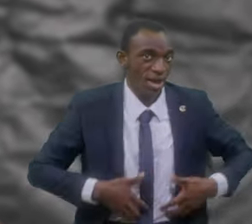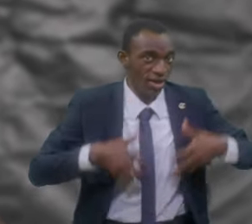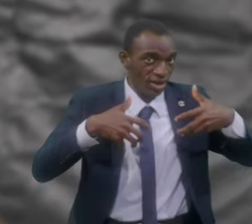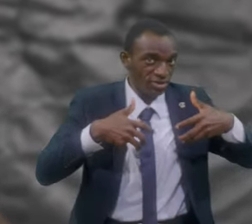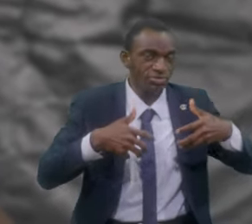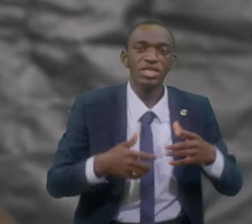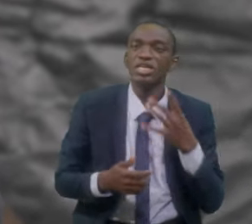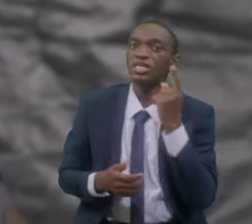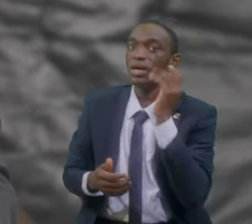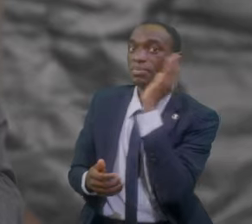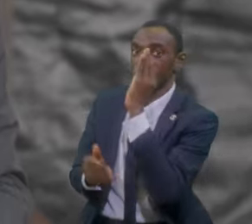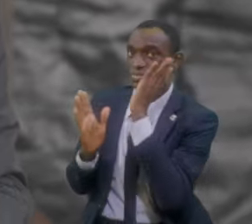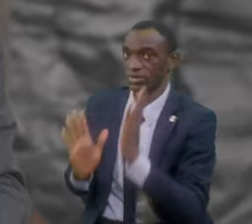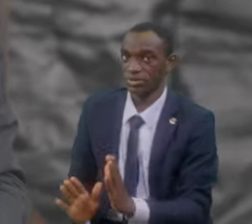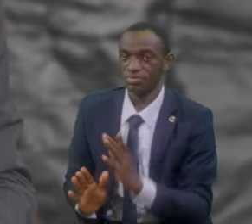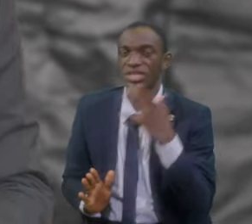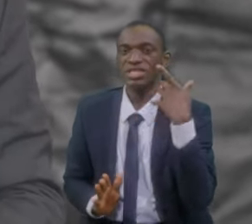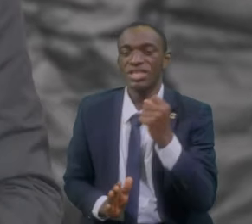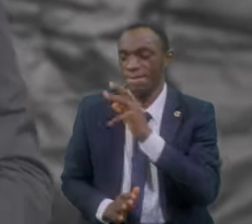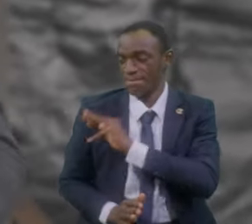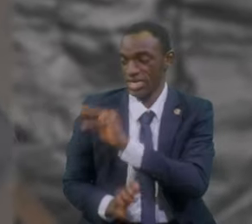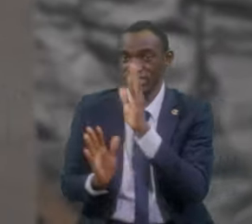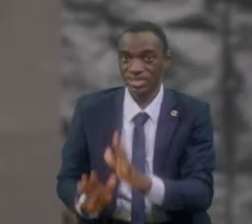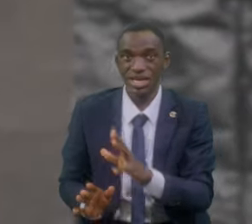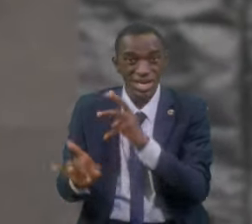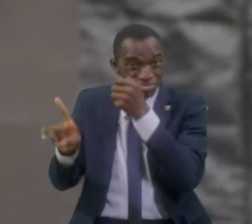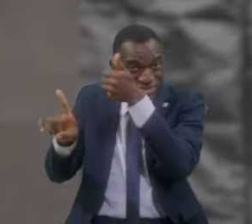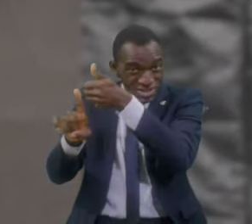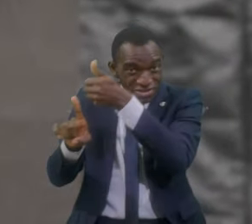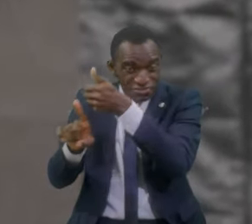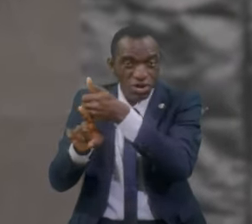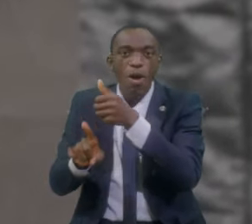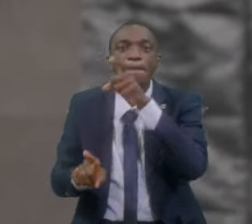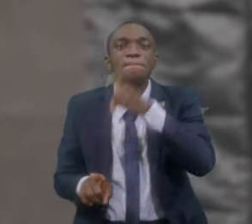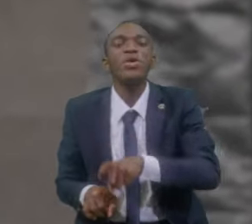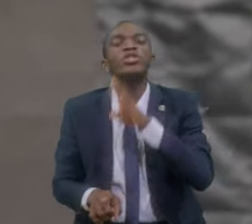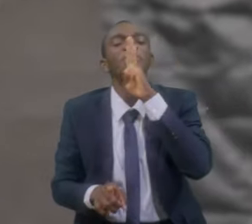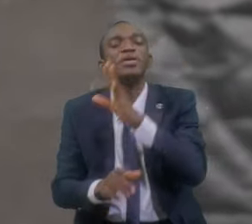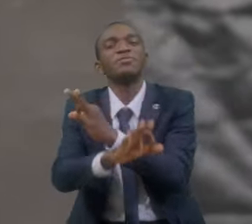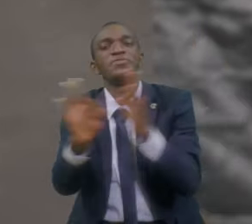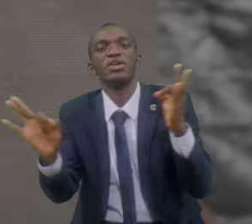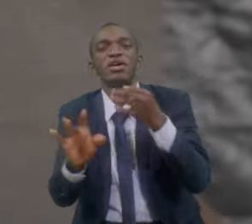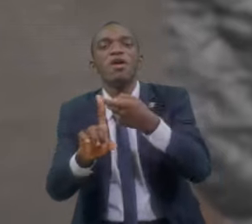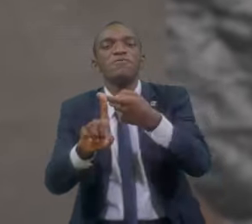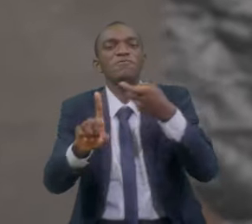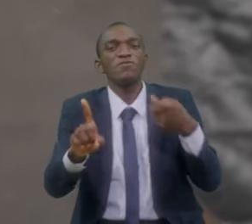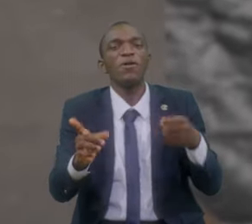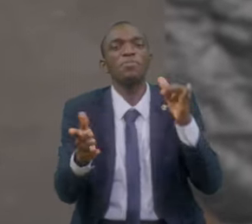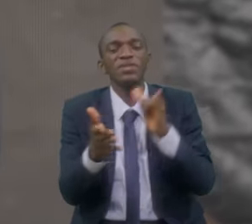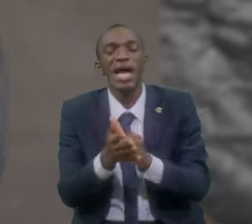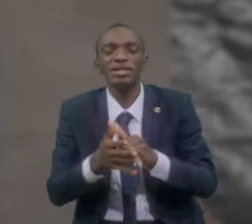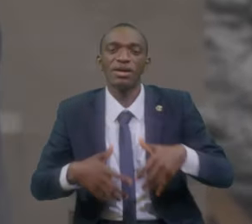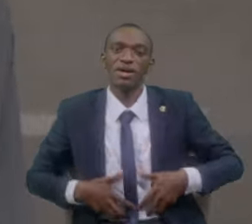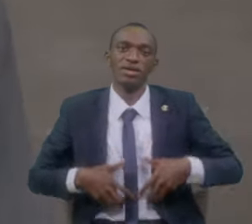minister, the evangelist himself must be free from that anger.